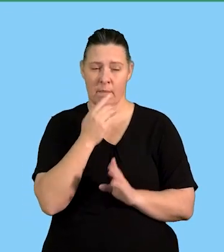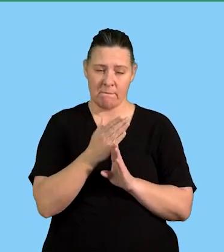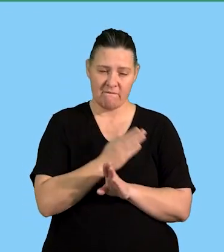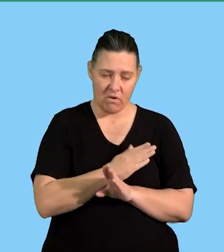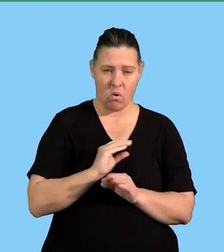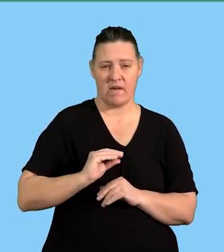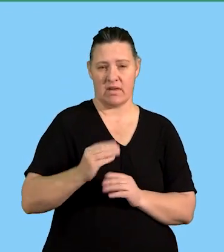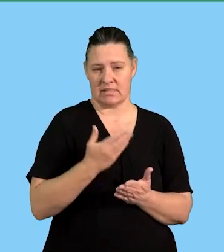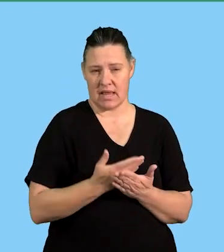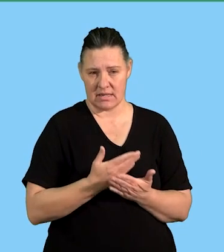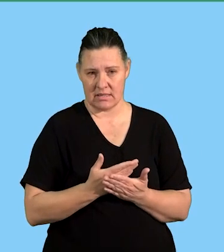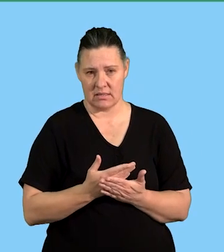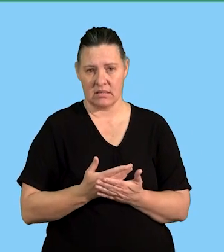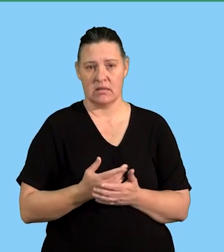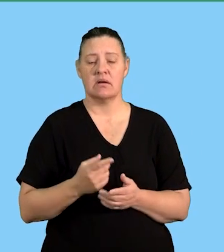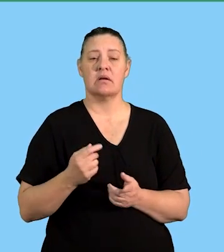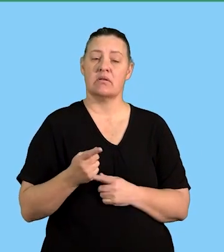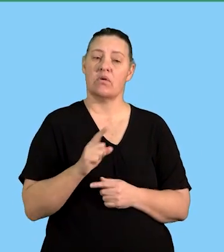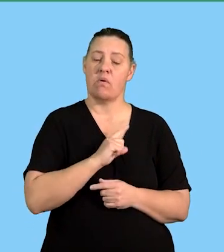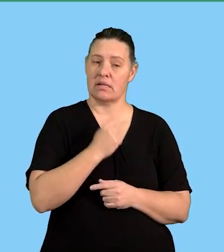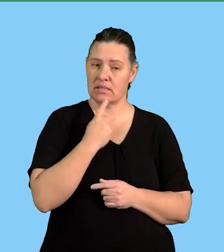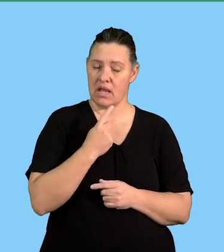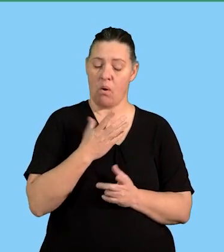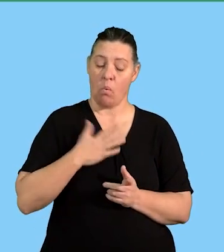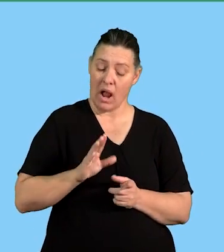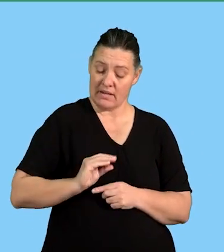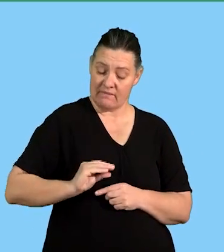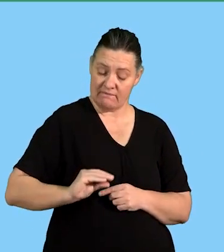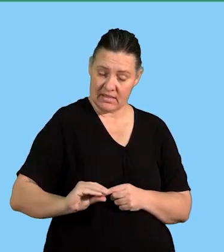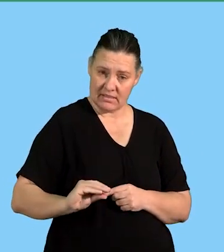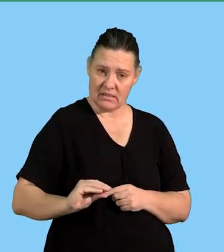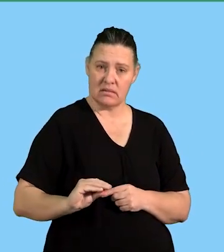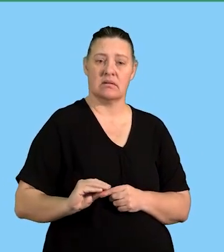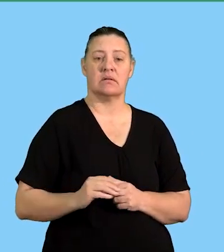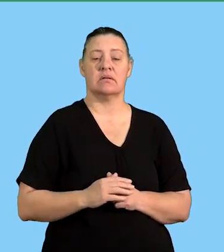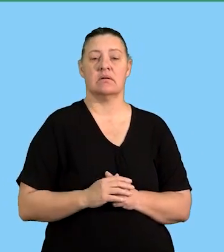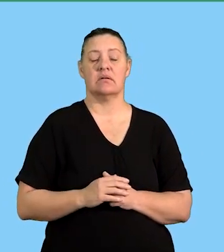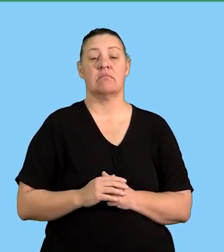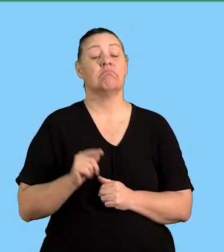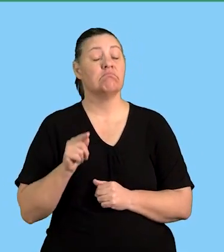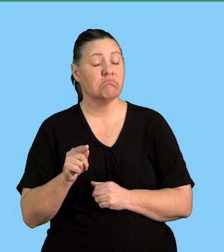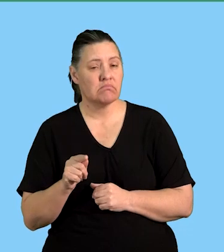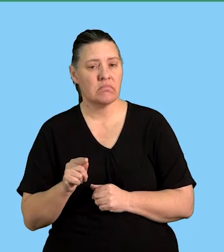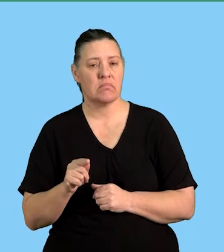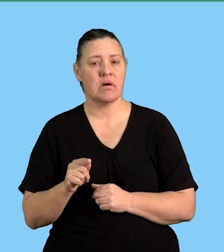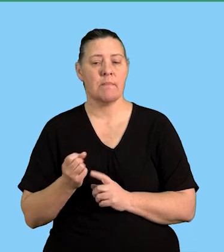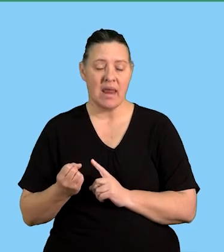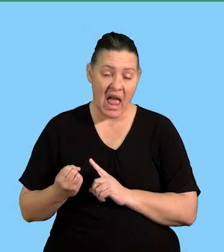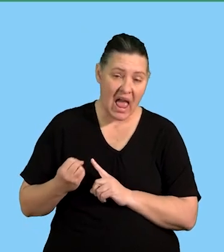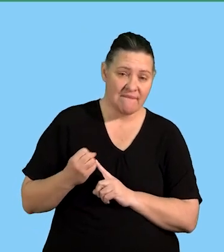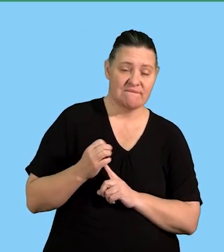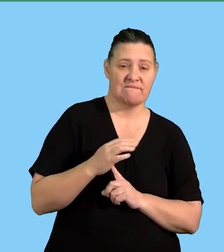he can invest. Hence, now John is saying he wants to invest in an investment which will not